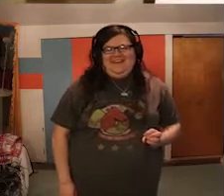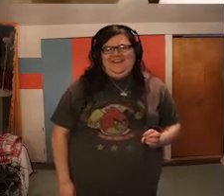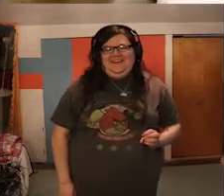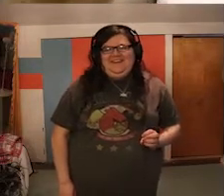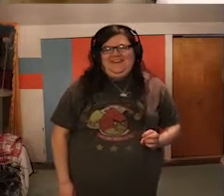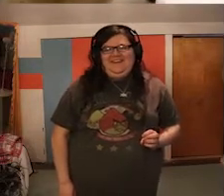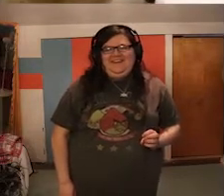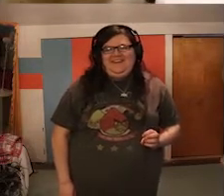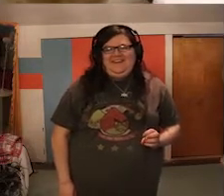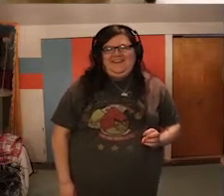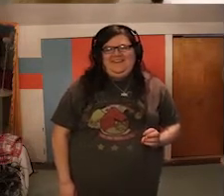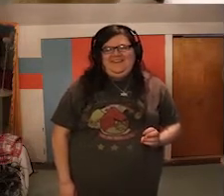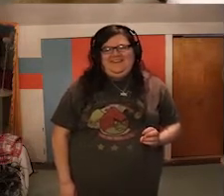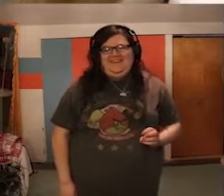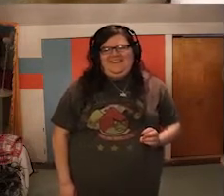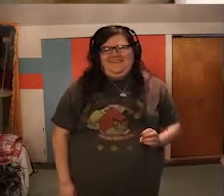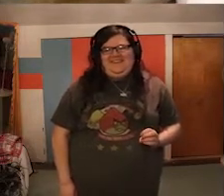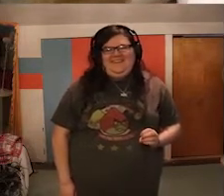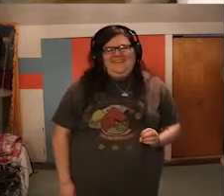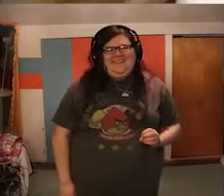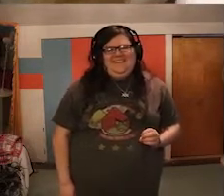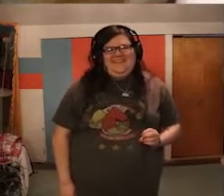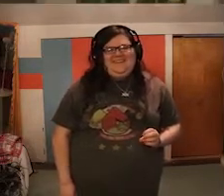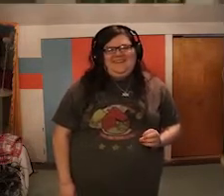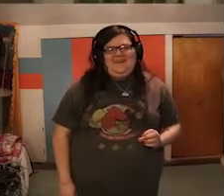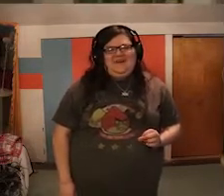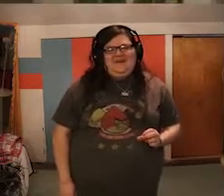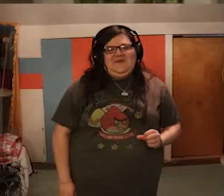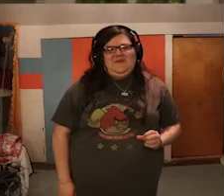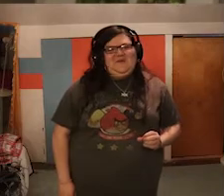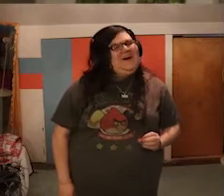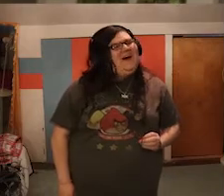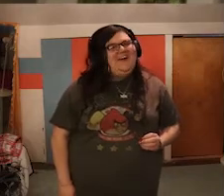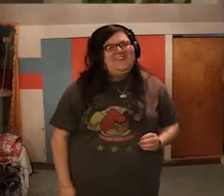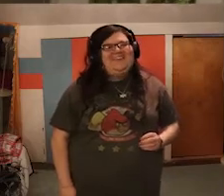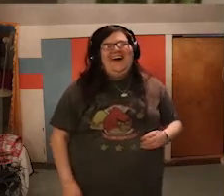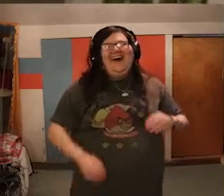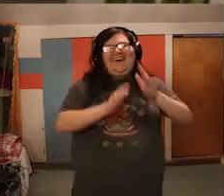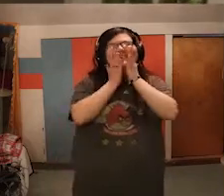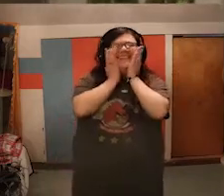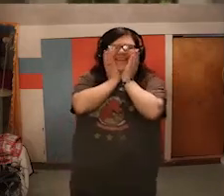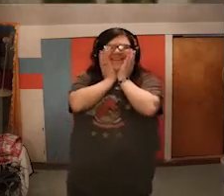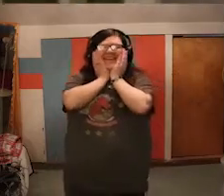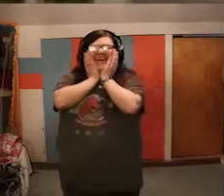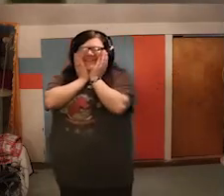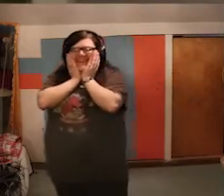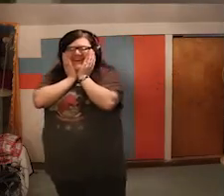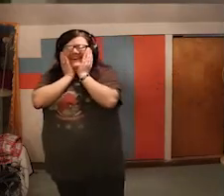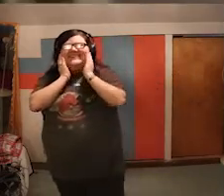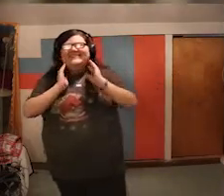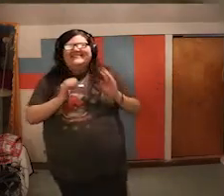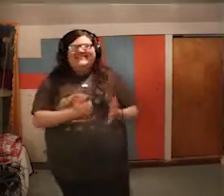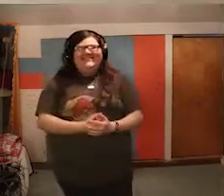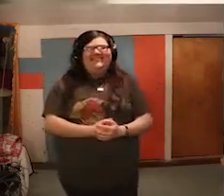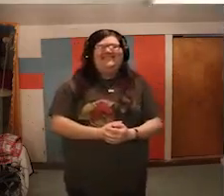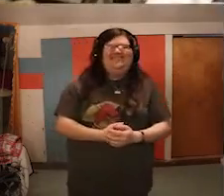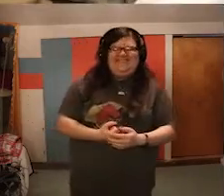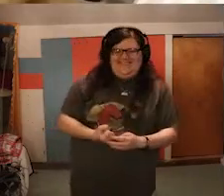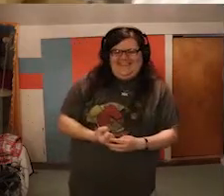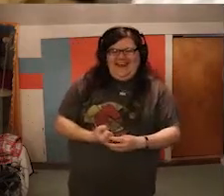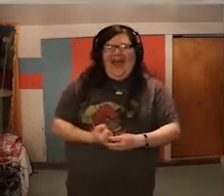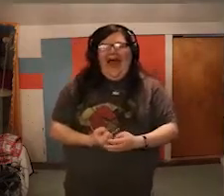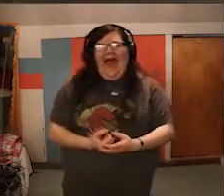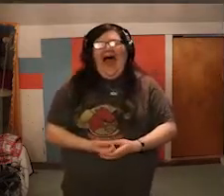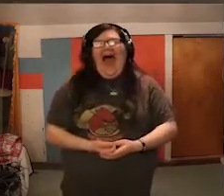summoned. I want you to make me a song. What do you mean make? Oh no! Oh, what do you mean? No. I'm not making you a